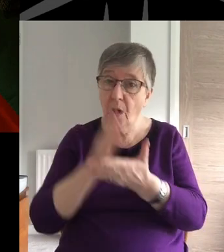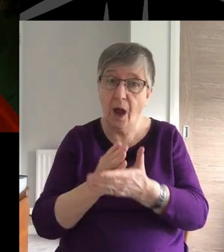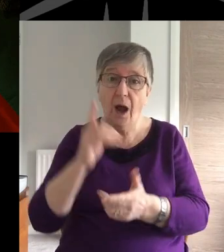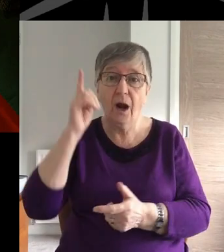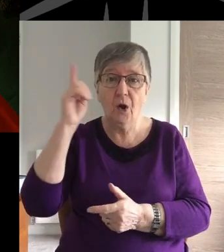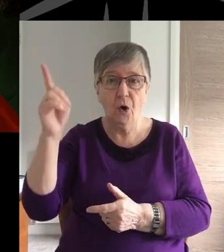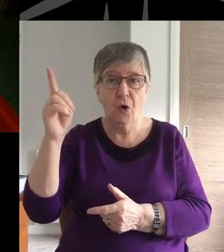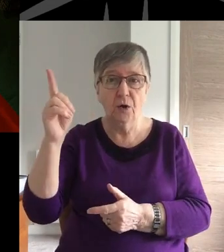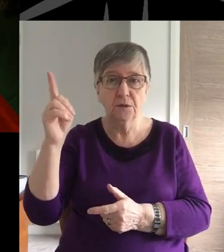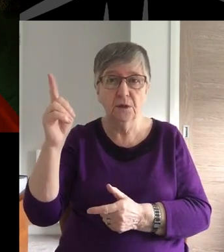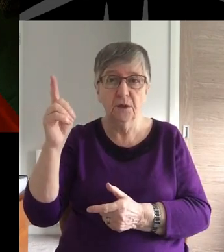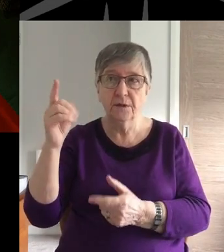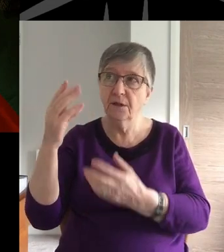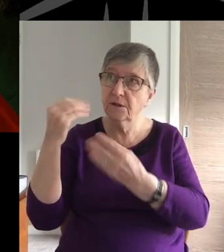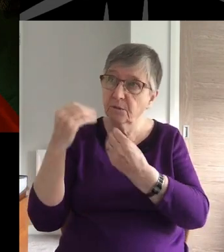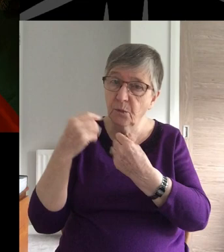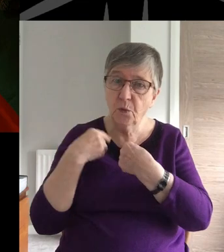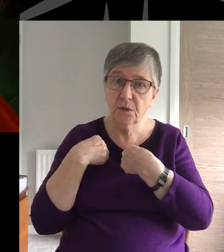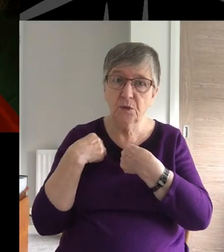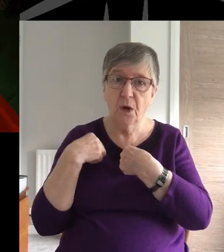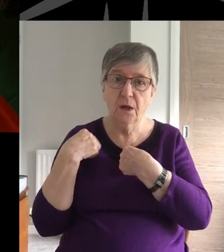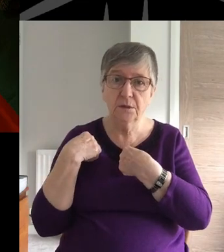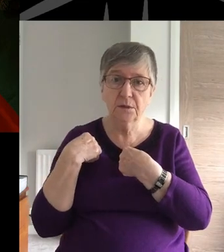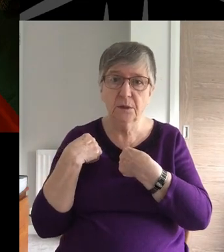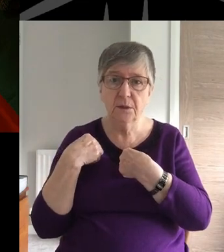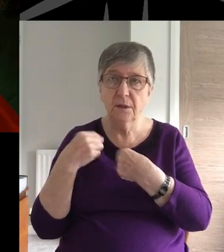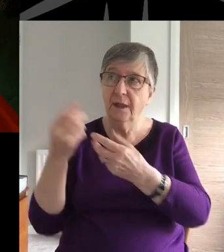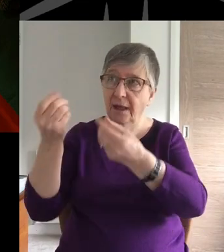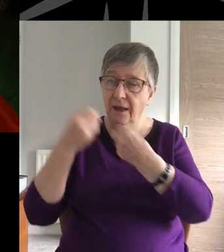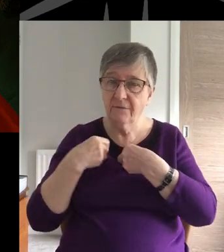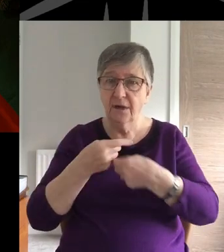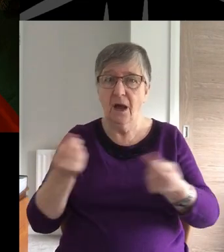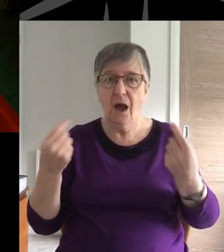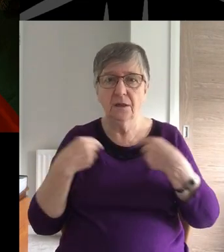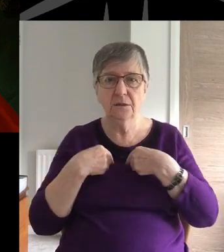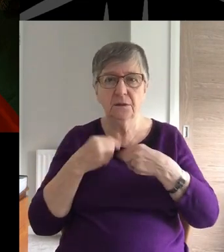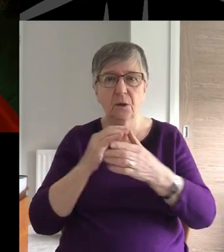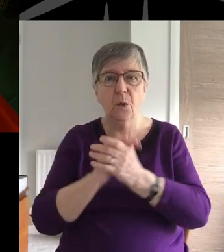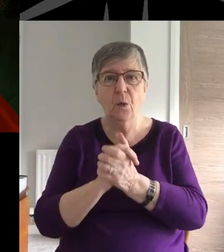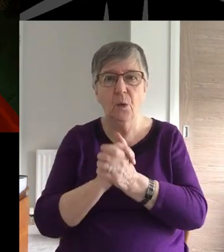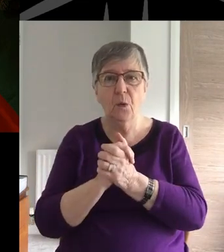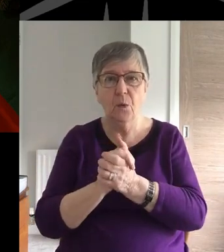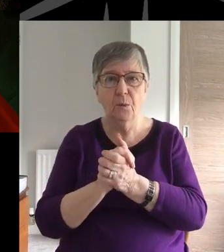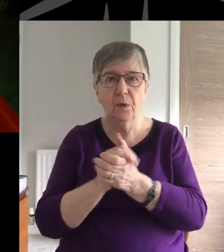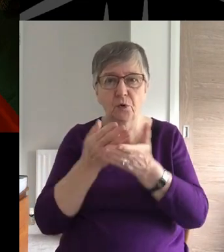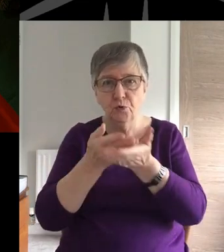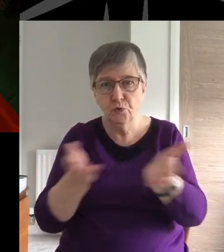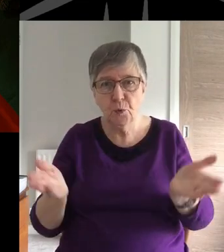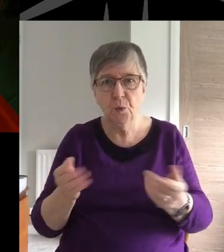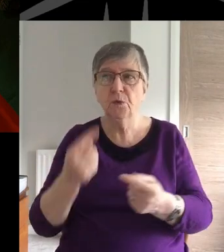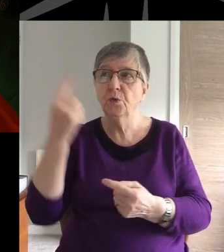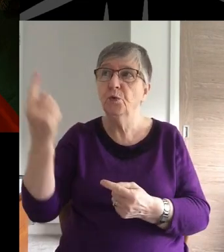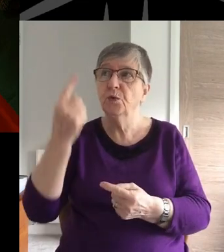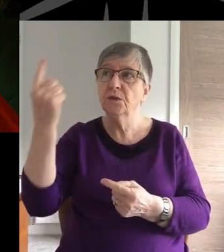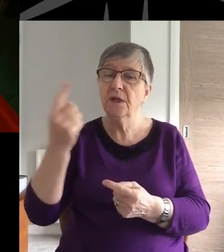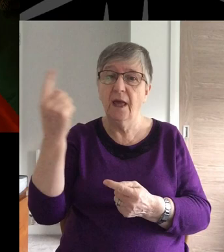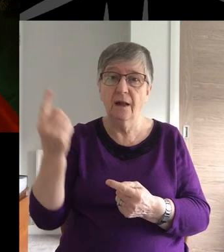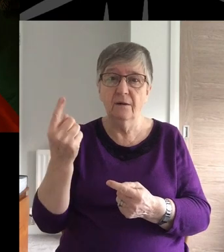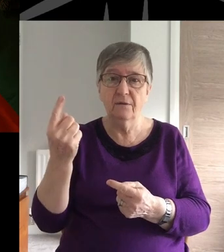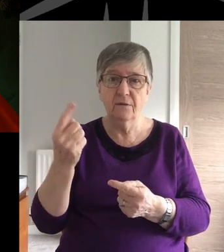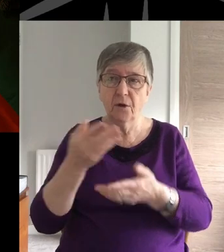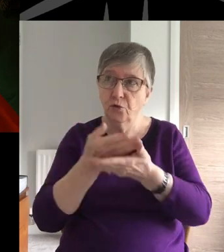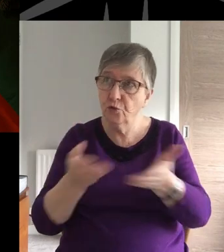We thank you that you're a God who has spoken, and a God who has spoken words of hope, a God who has revealed yourself